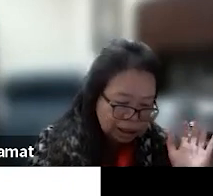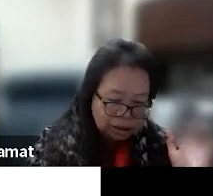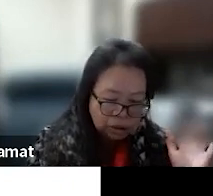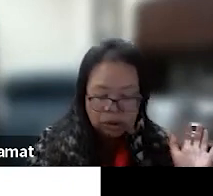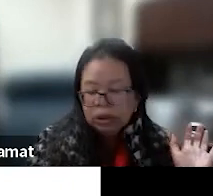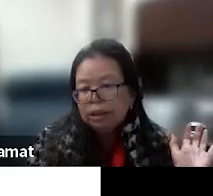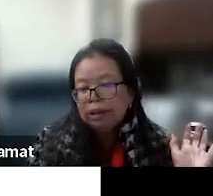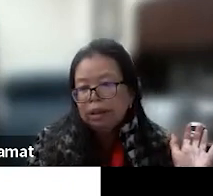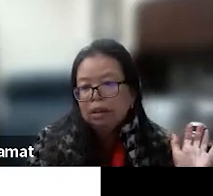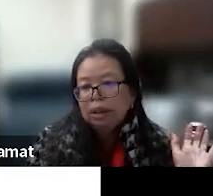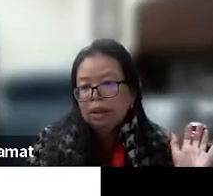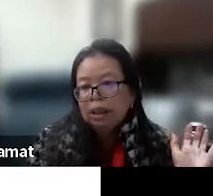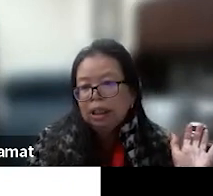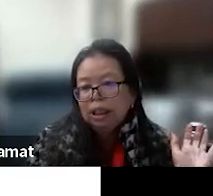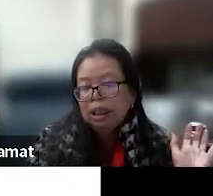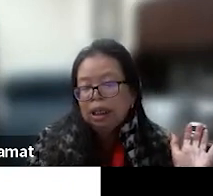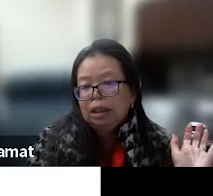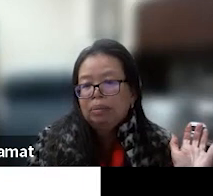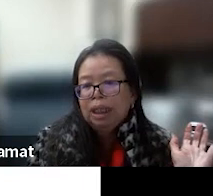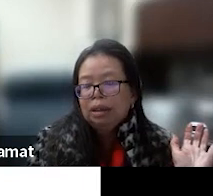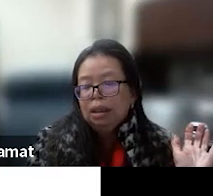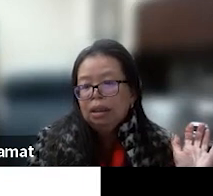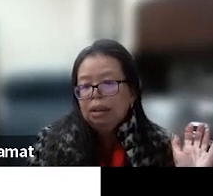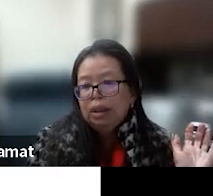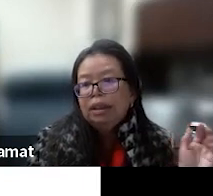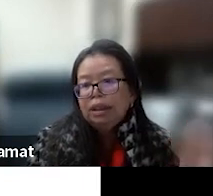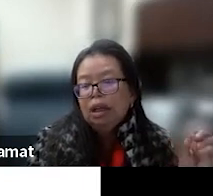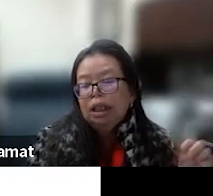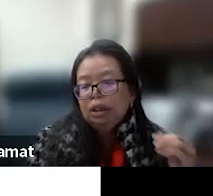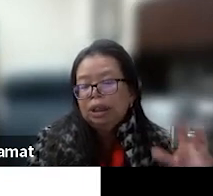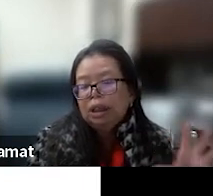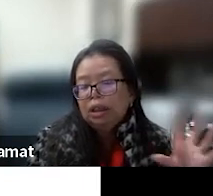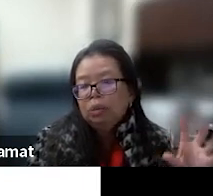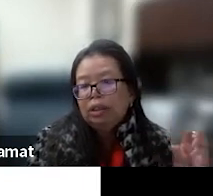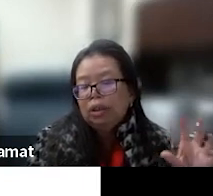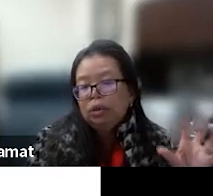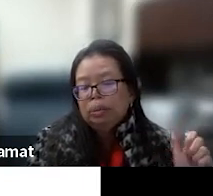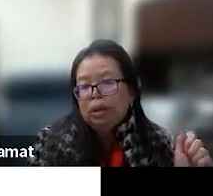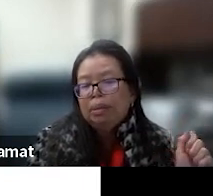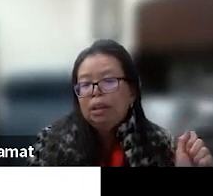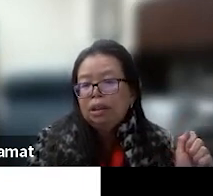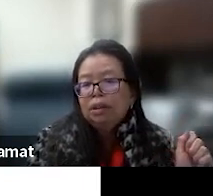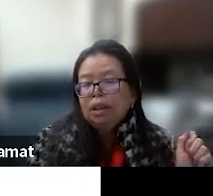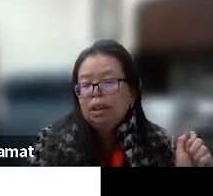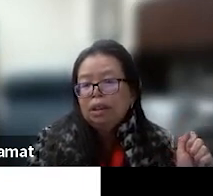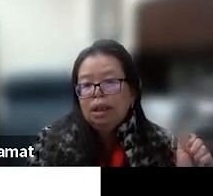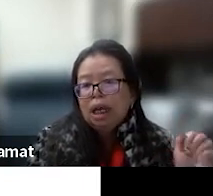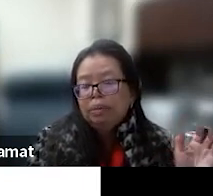engagement, social justice, and community engagement. So yes, as long as it's within those